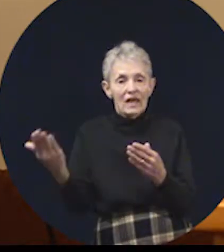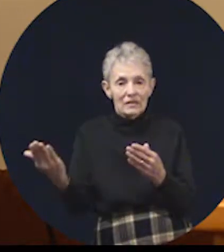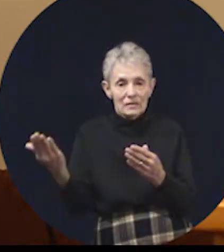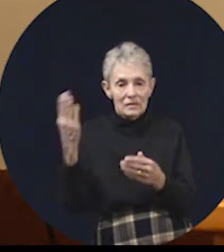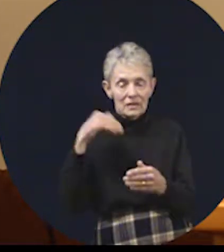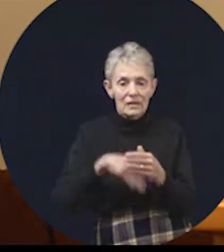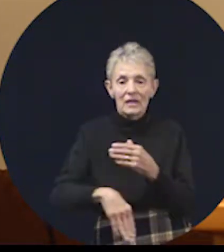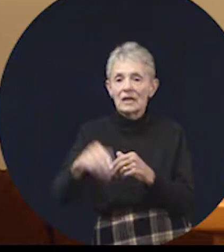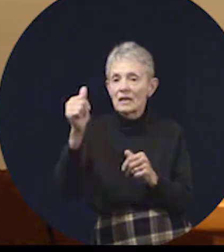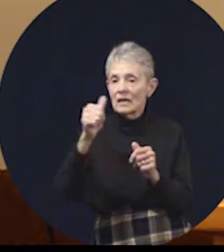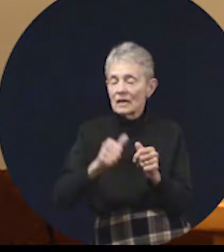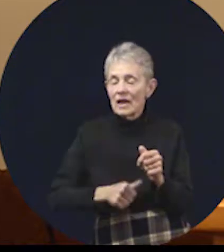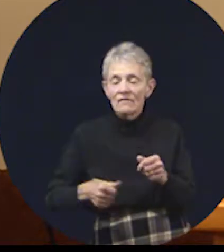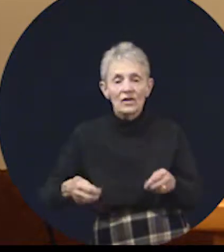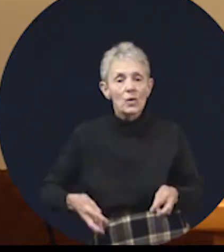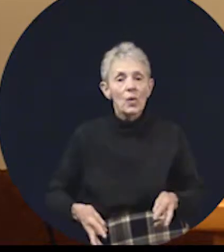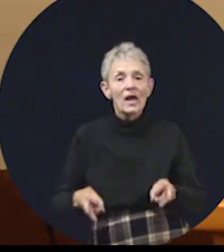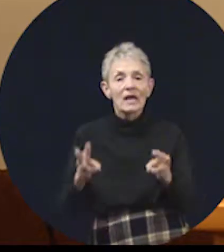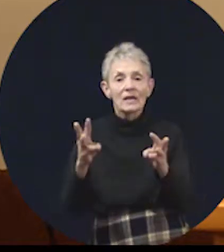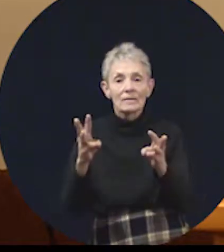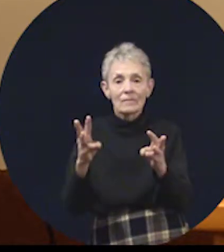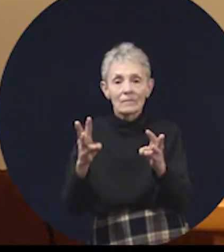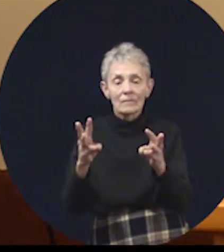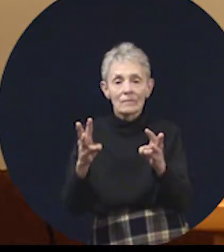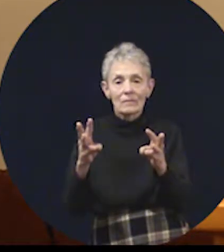in every way.